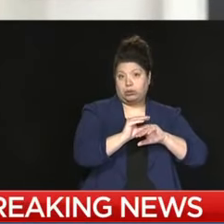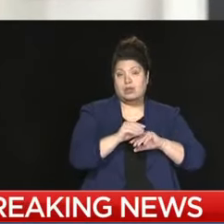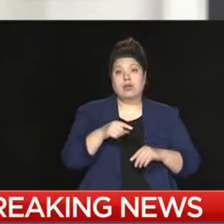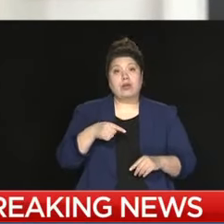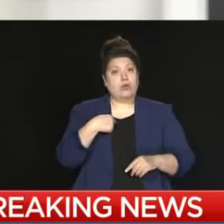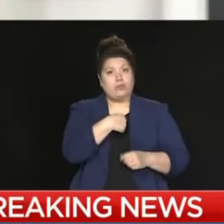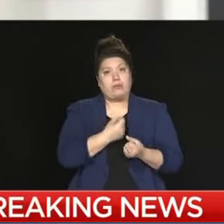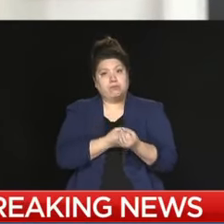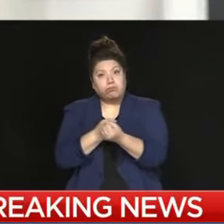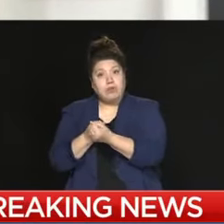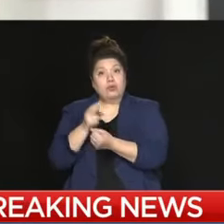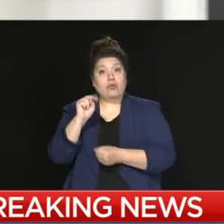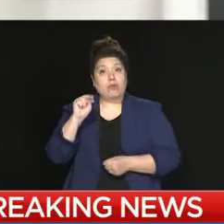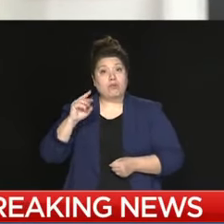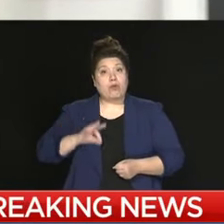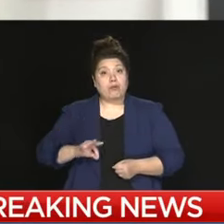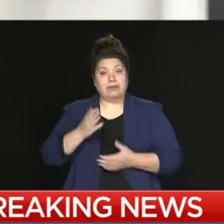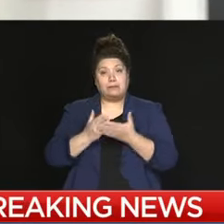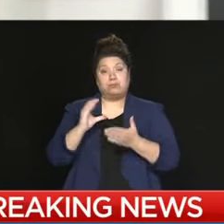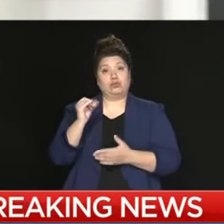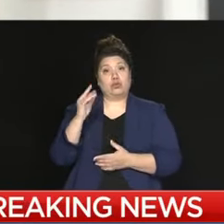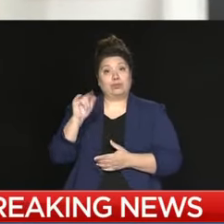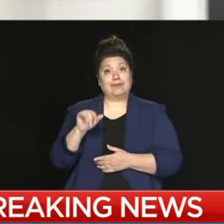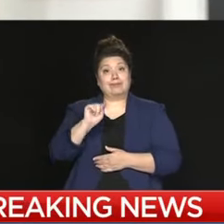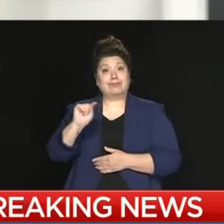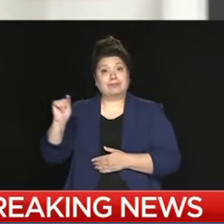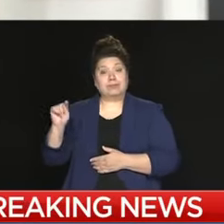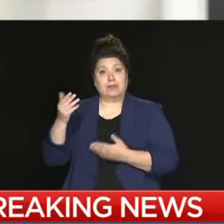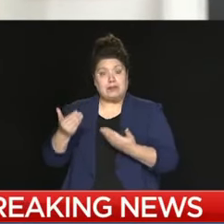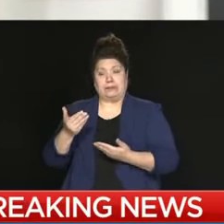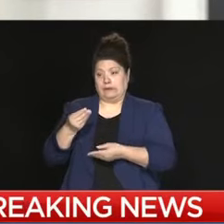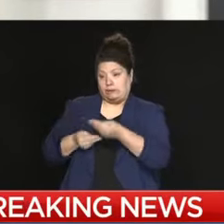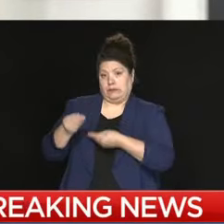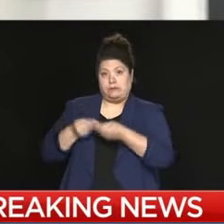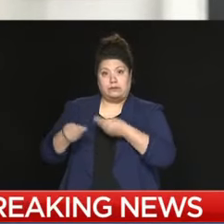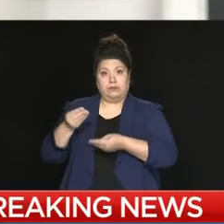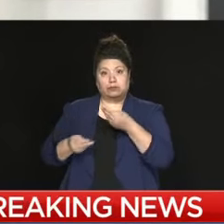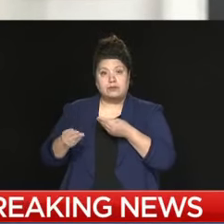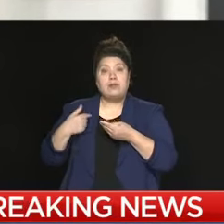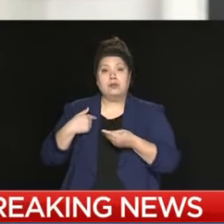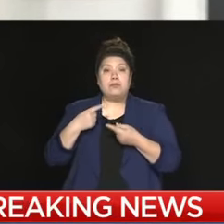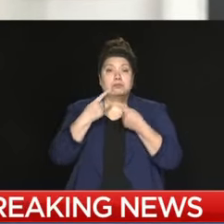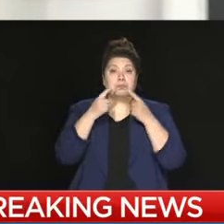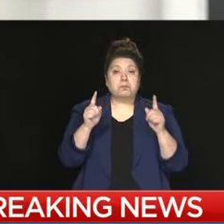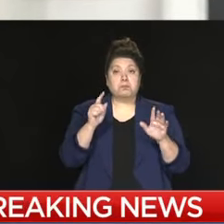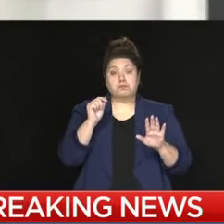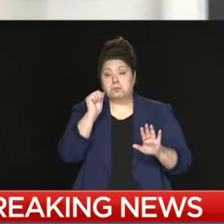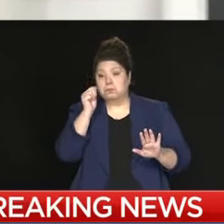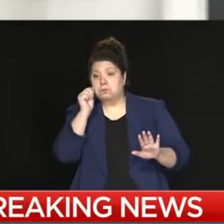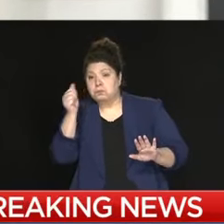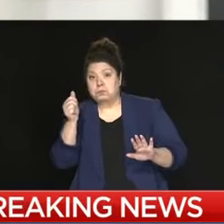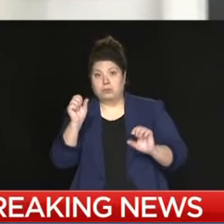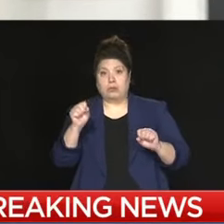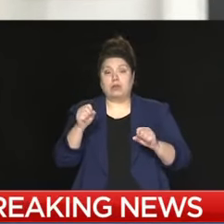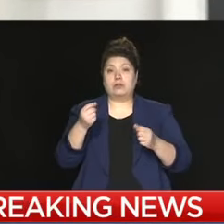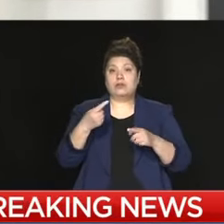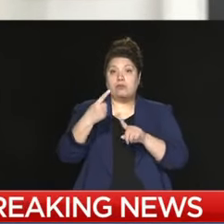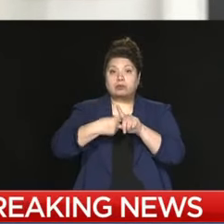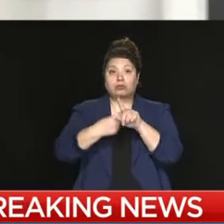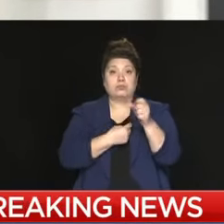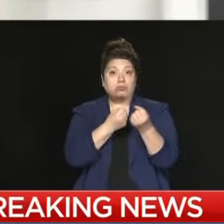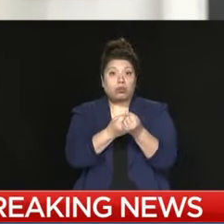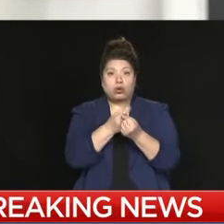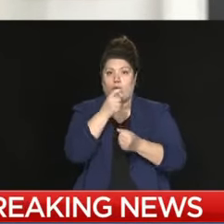nonprofits and charitable organizations that are struggling right now. We'll also have more to say in the coming days about rent support for